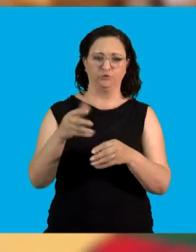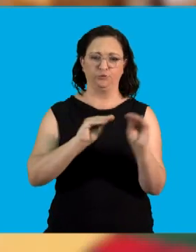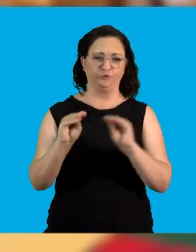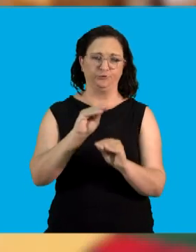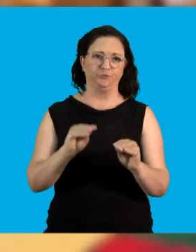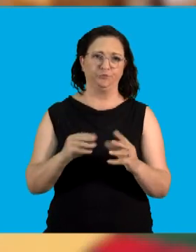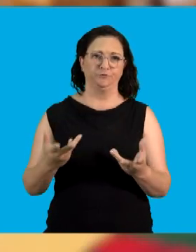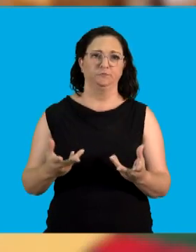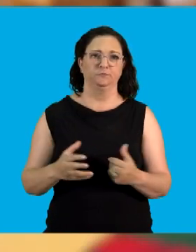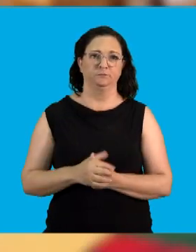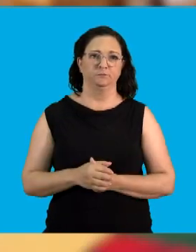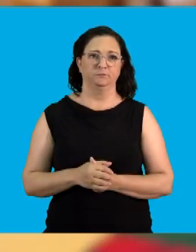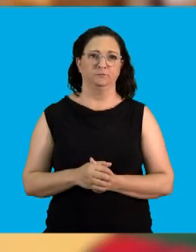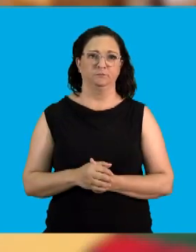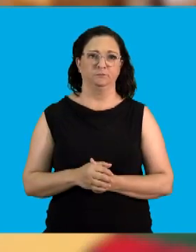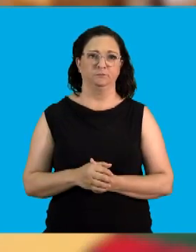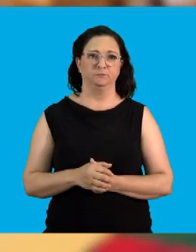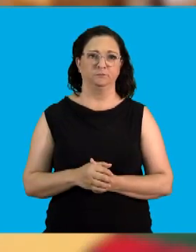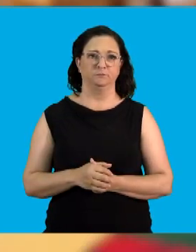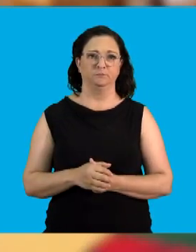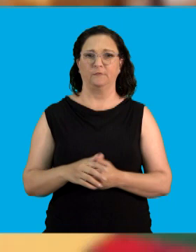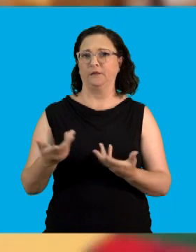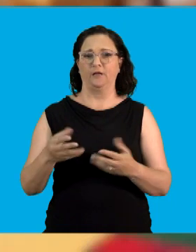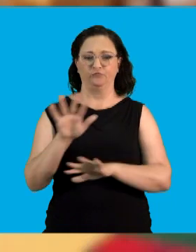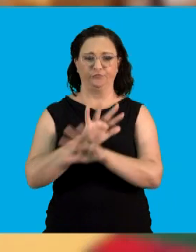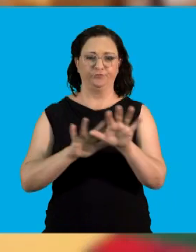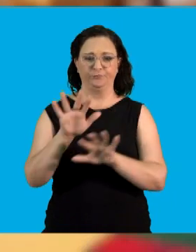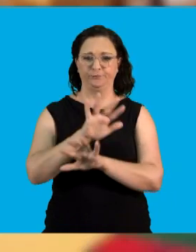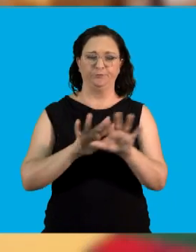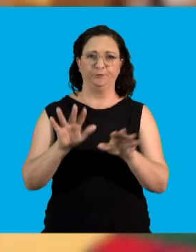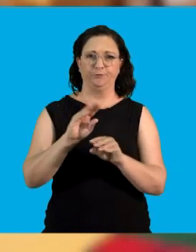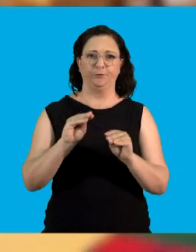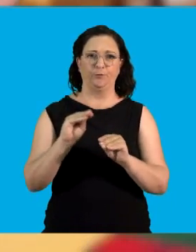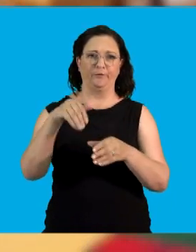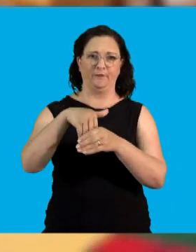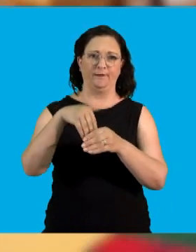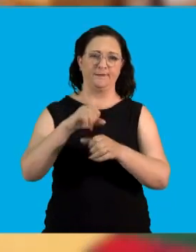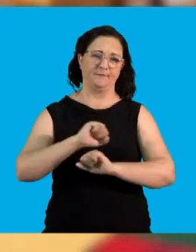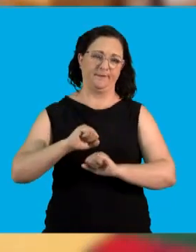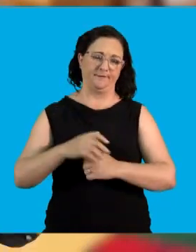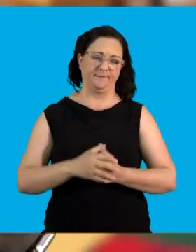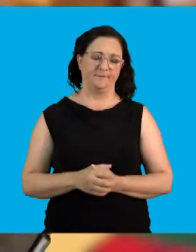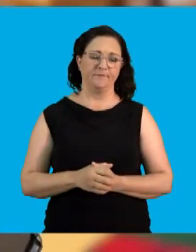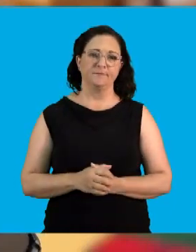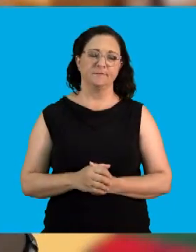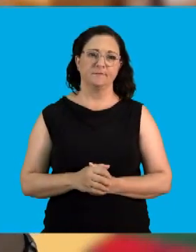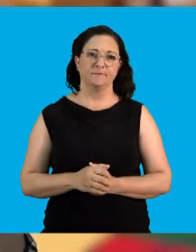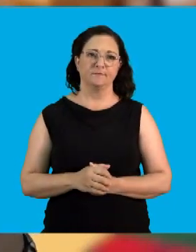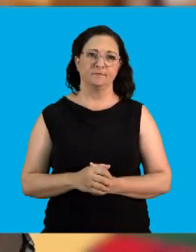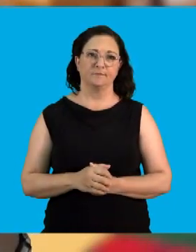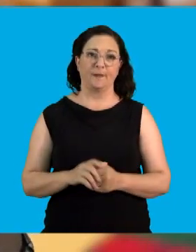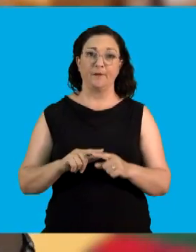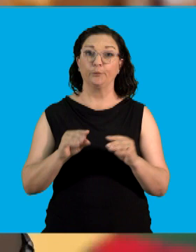or a triangle. That does not necessarily mean that the shape is going to be a rectangle. They will just fill the space in